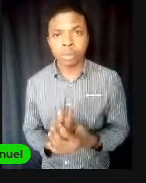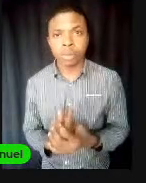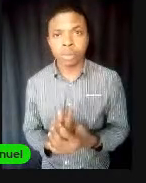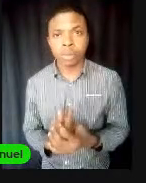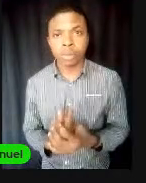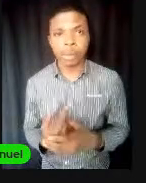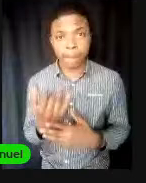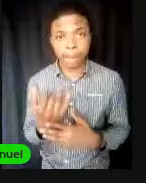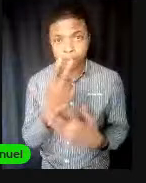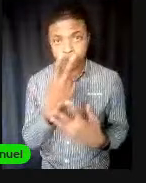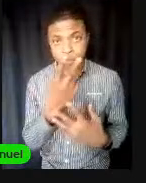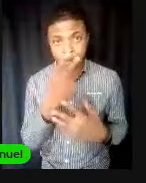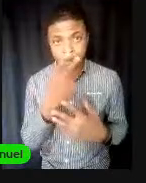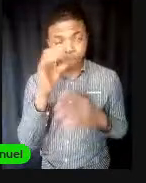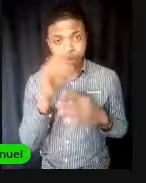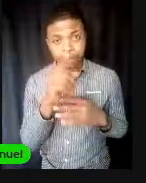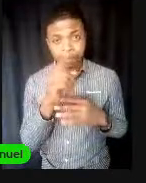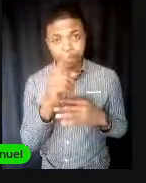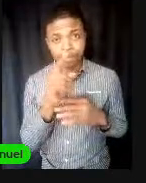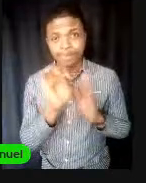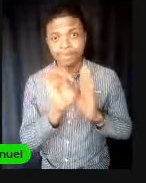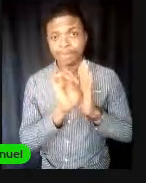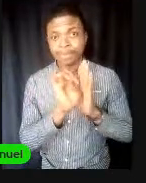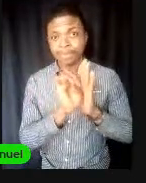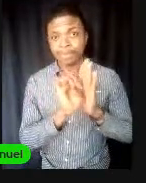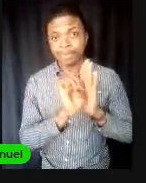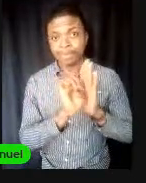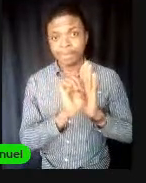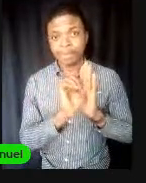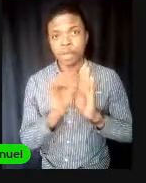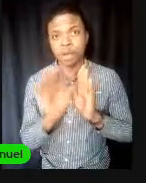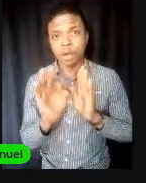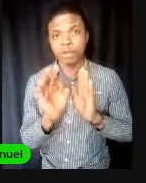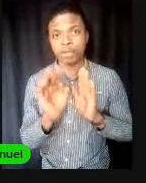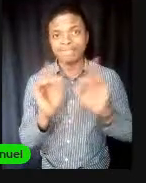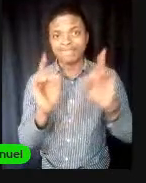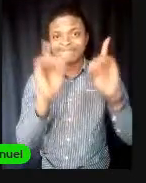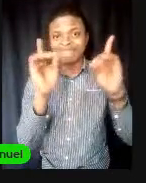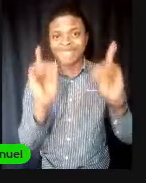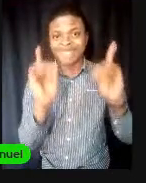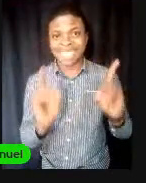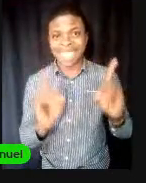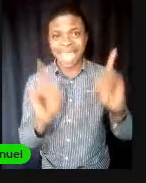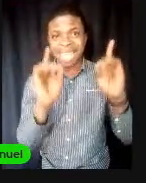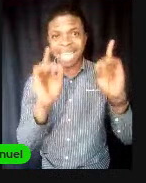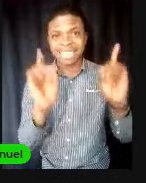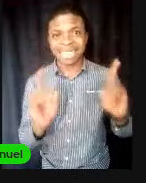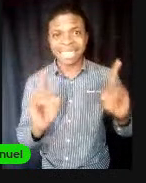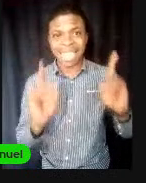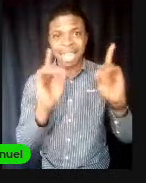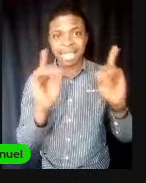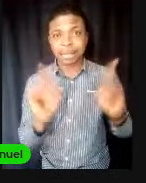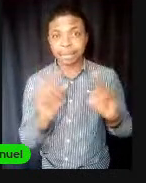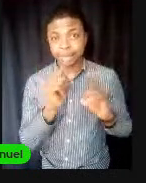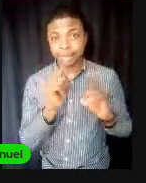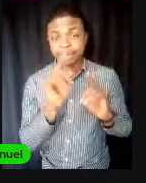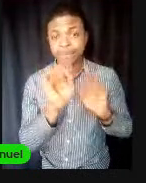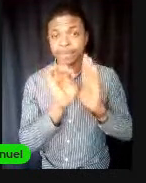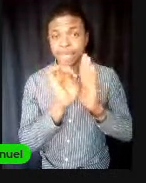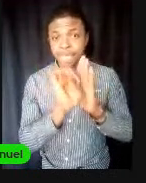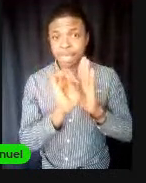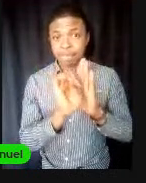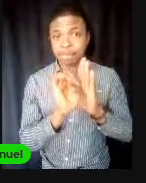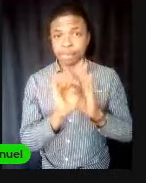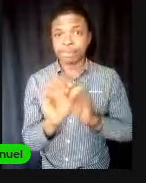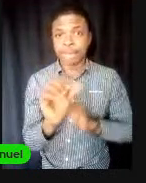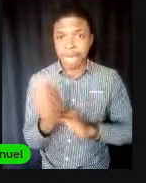but it comprises of many things. This is an example of a graphic design. Okay. Another example is this. This